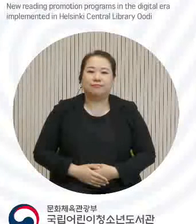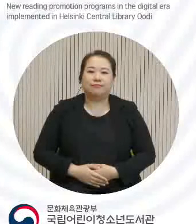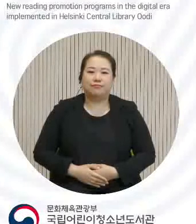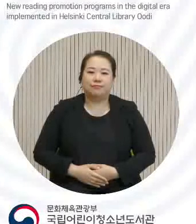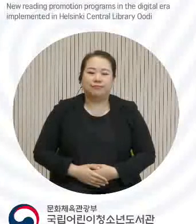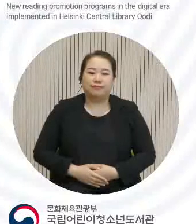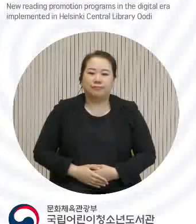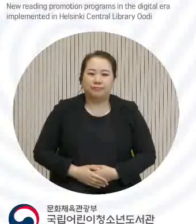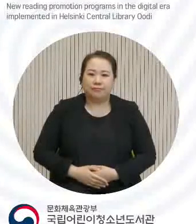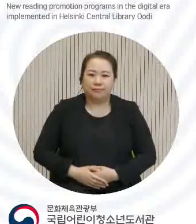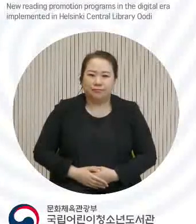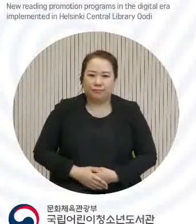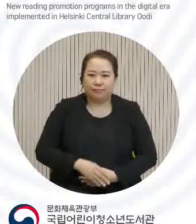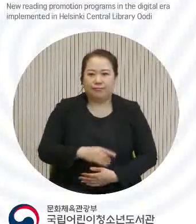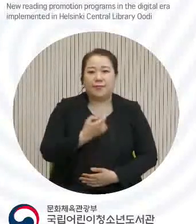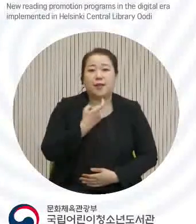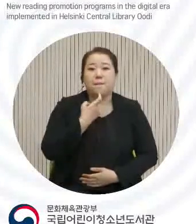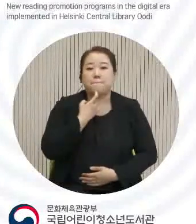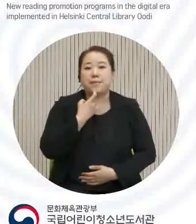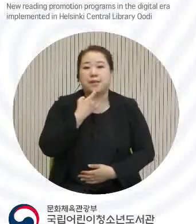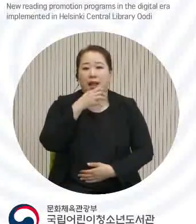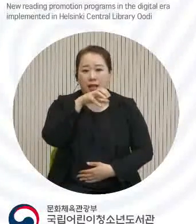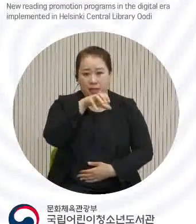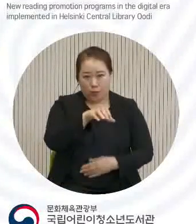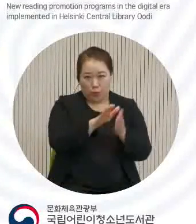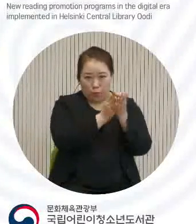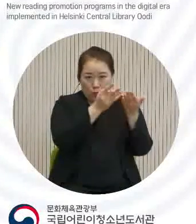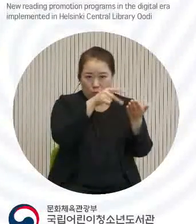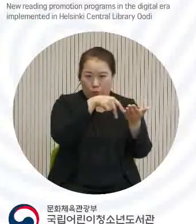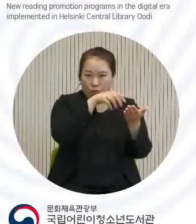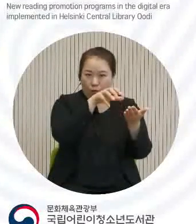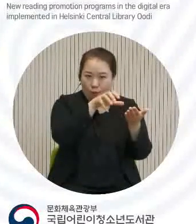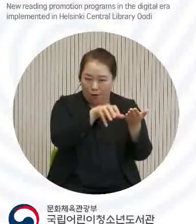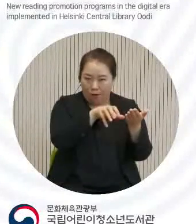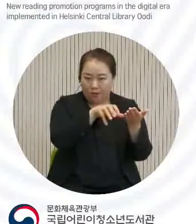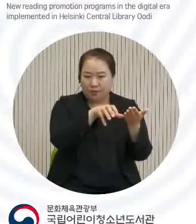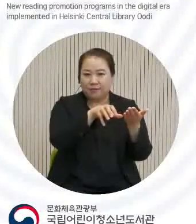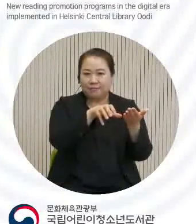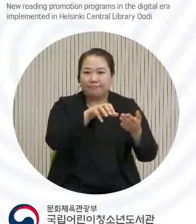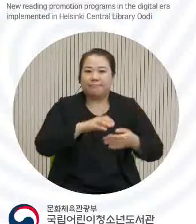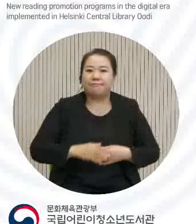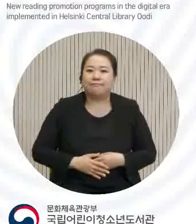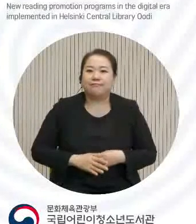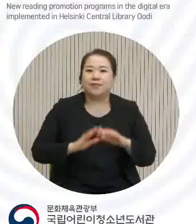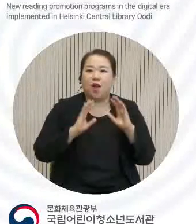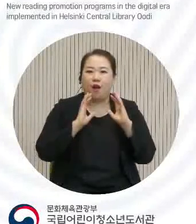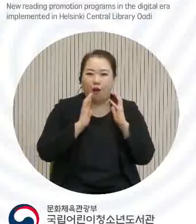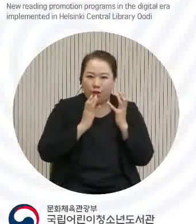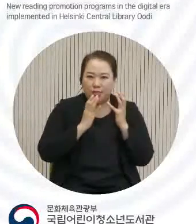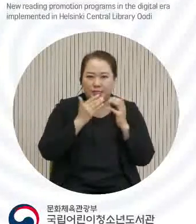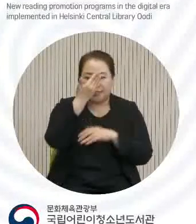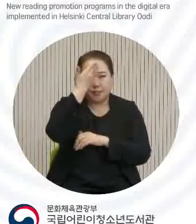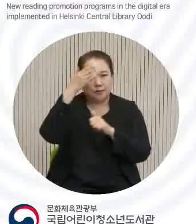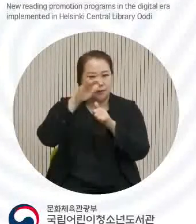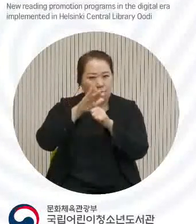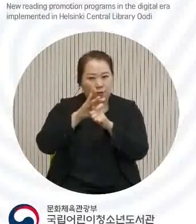Libraries in Finland and in Helsinki have an important role in supporting children and young adults in their